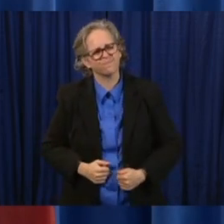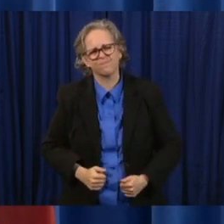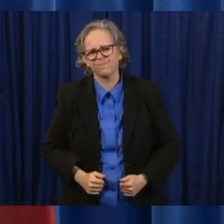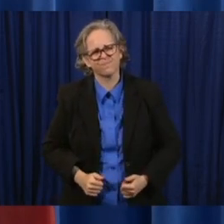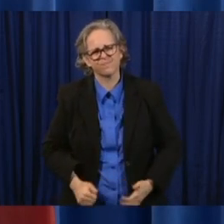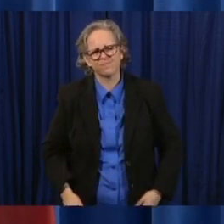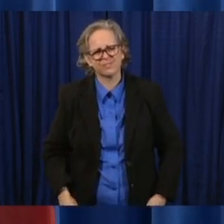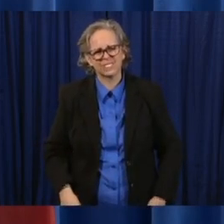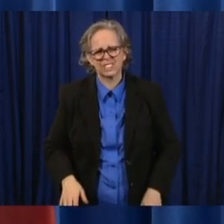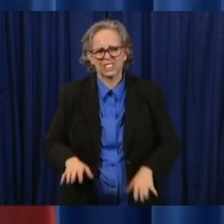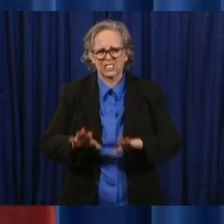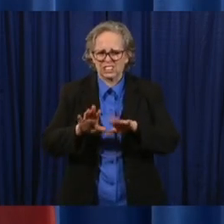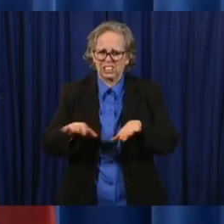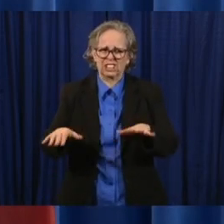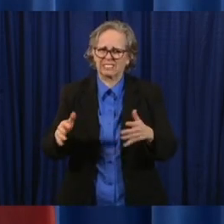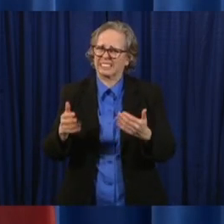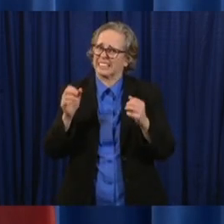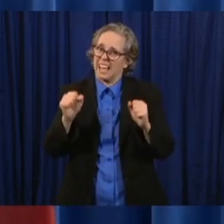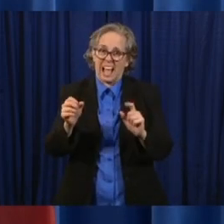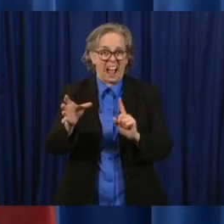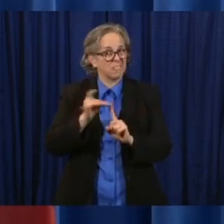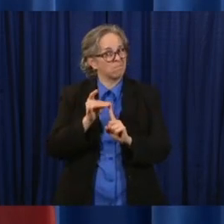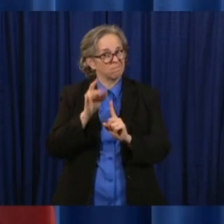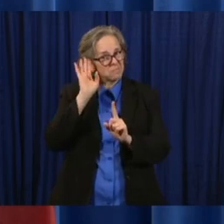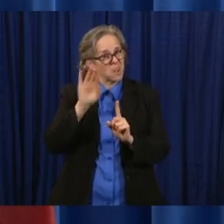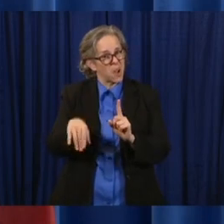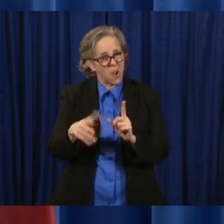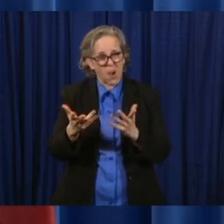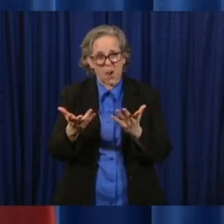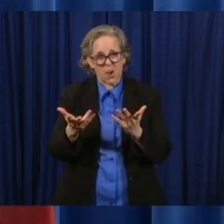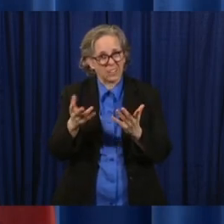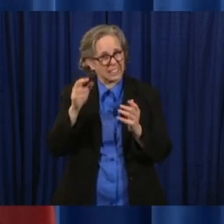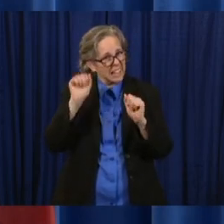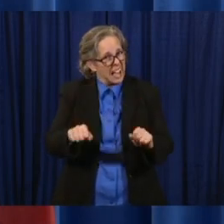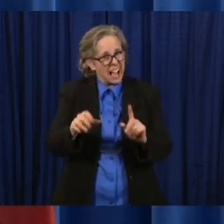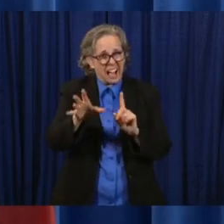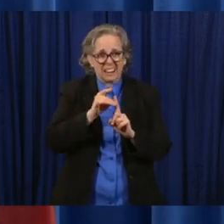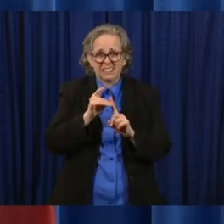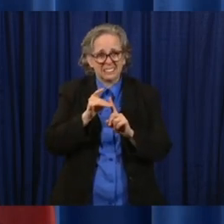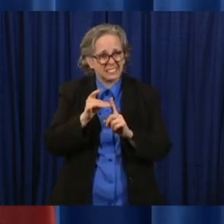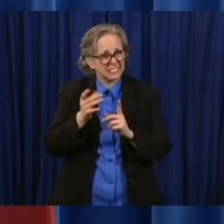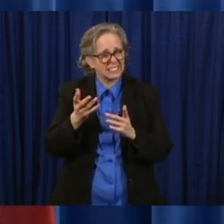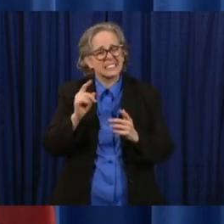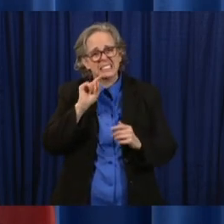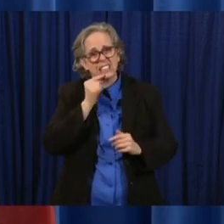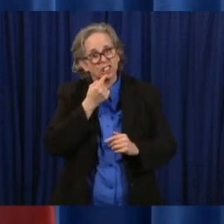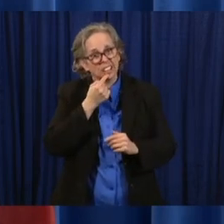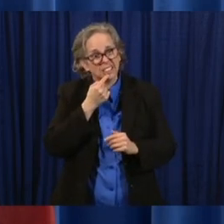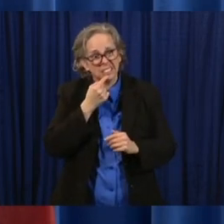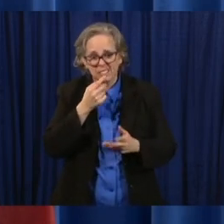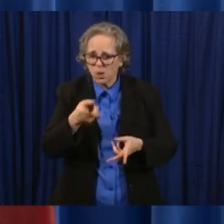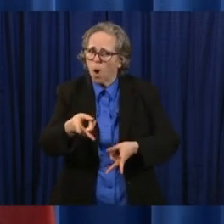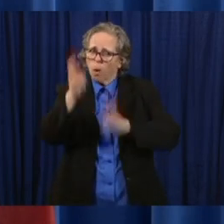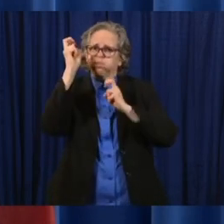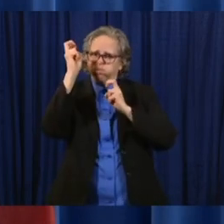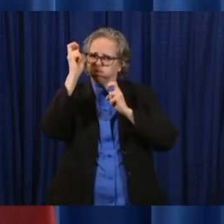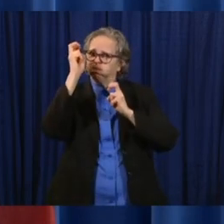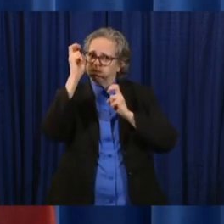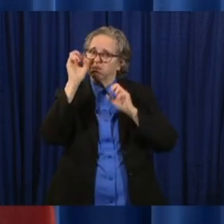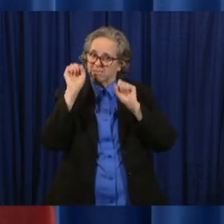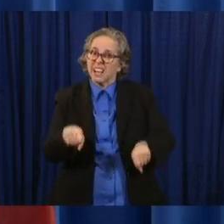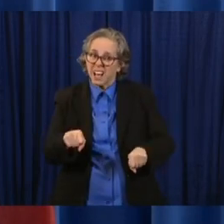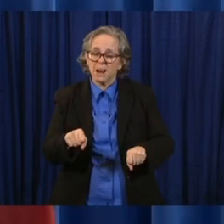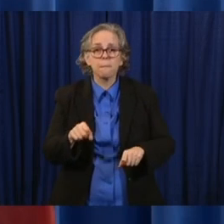certainly can get the COVID-19. They can have bad consequences, so we don't want to say that they can't. But by and large, they're going